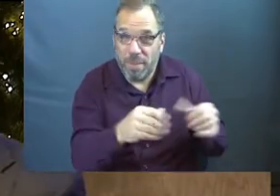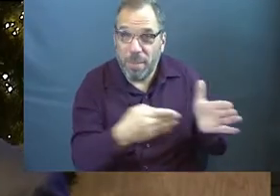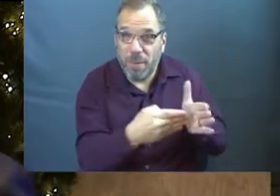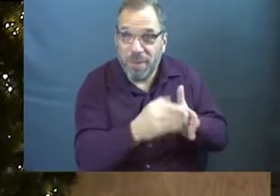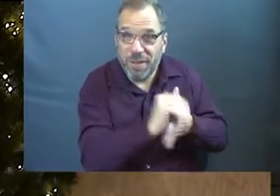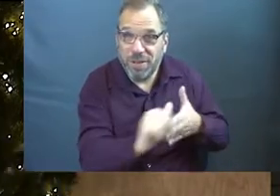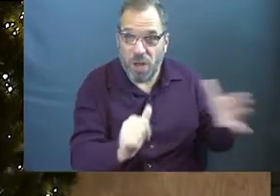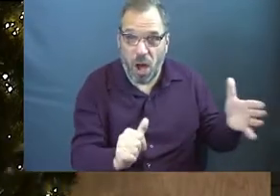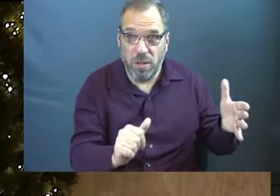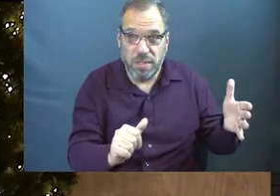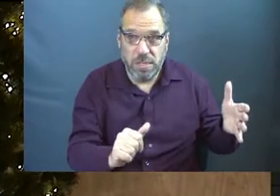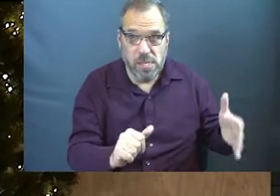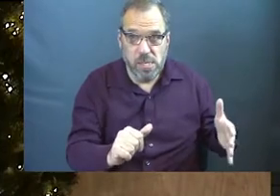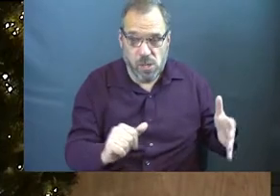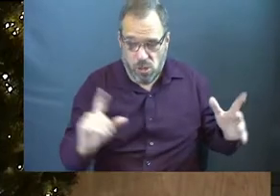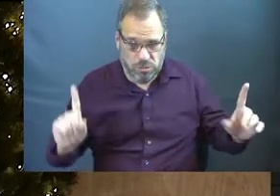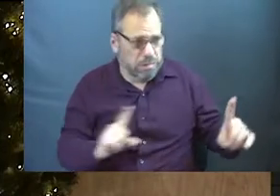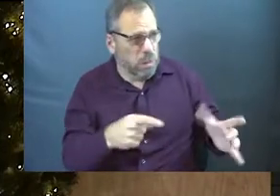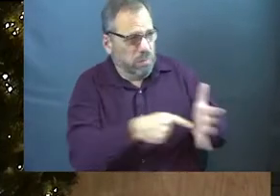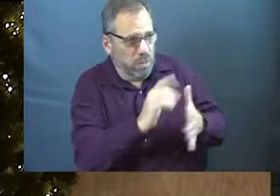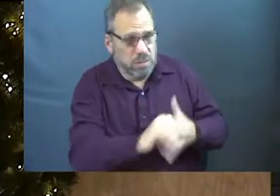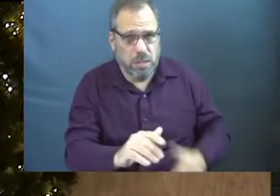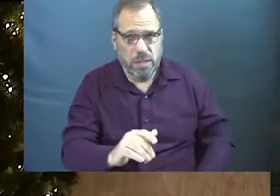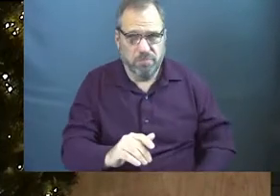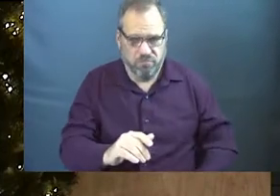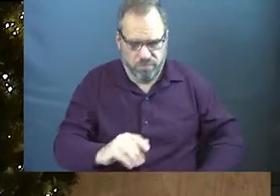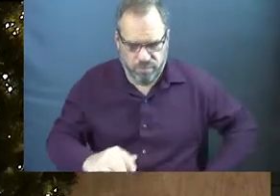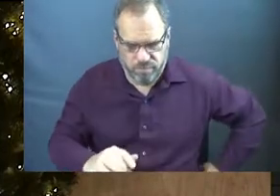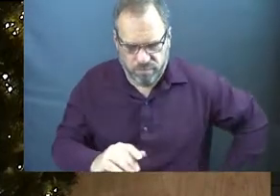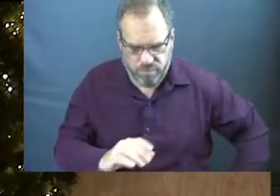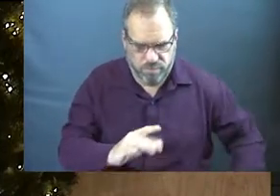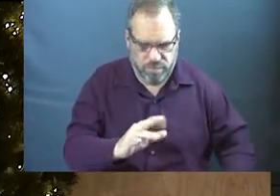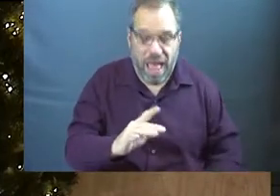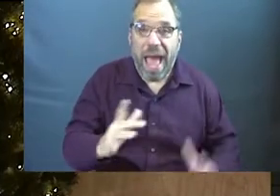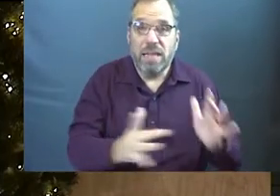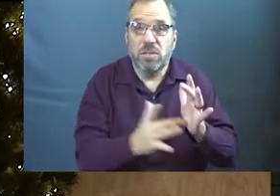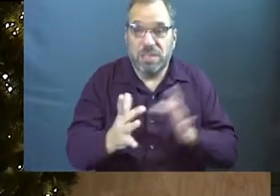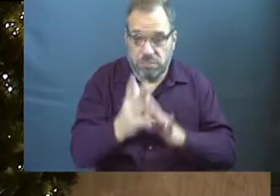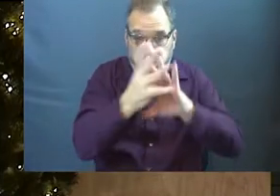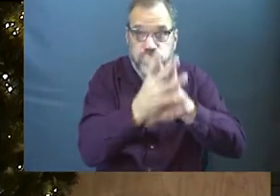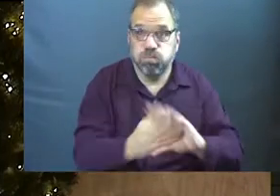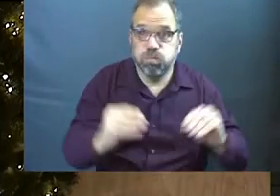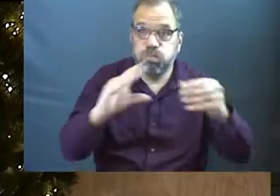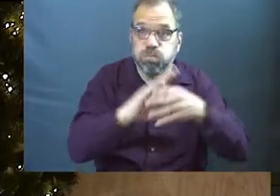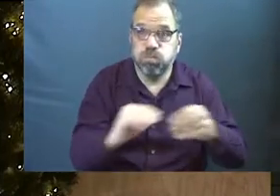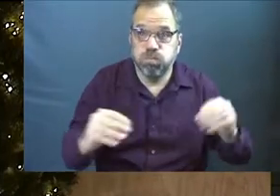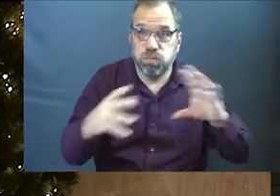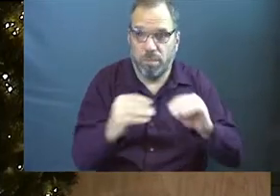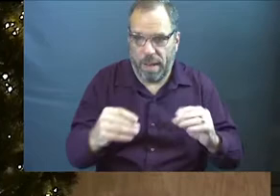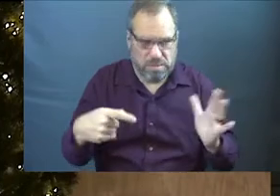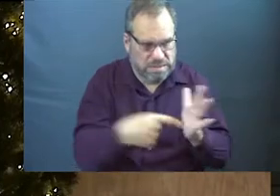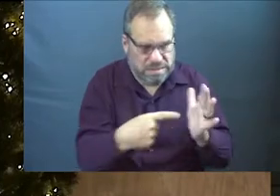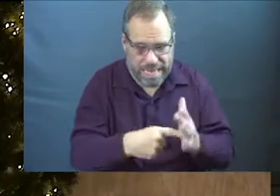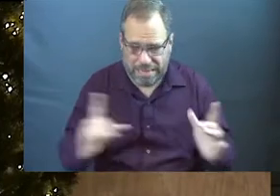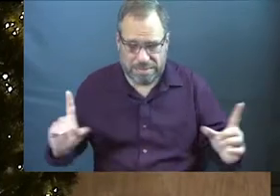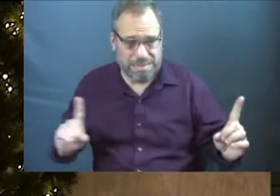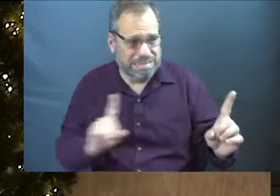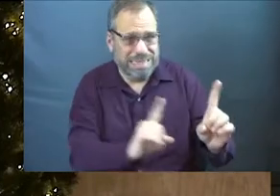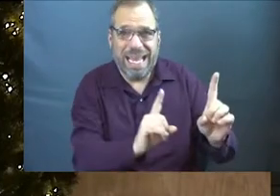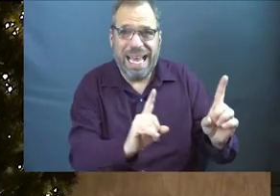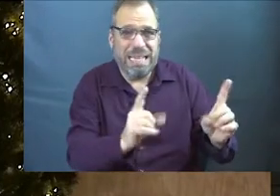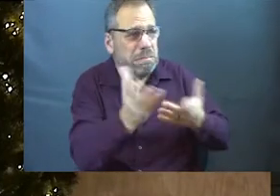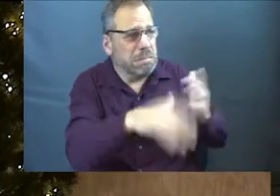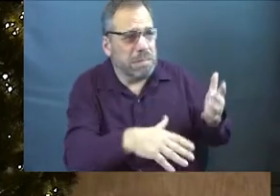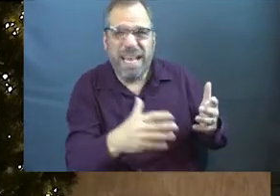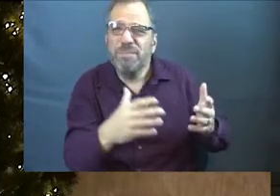$1 billion? The servant owed the king $1 billion. And Jesus told this parable about this debt, and the servant comes to the king,